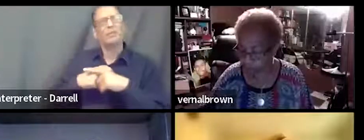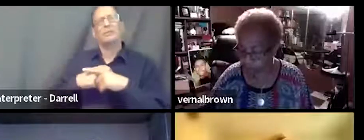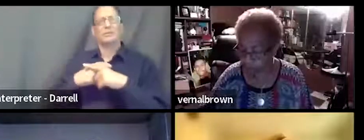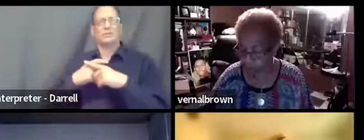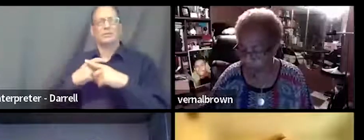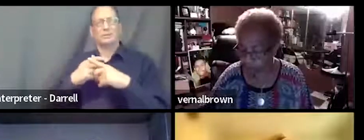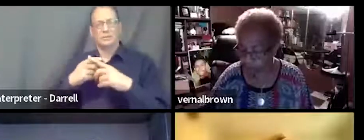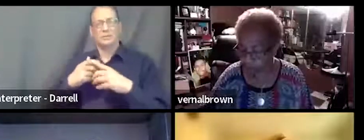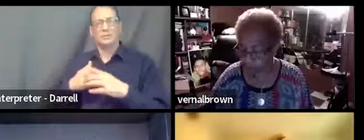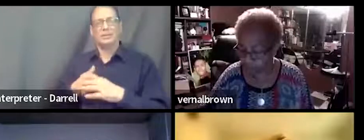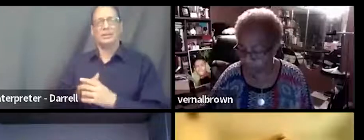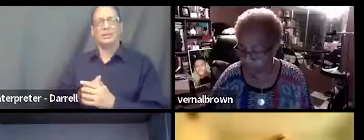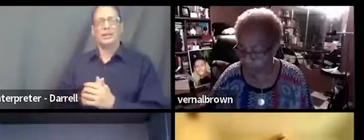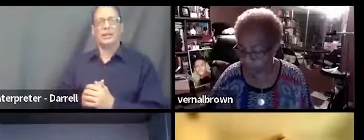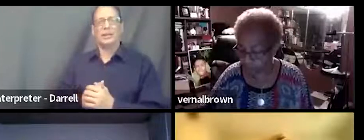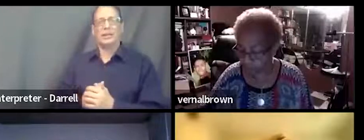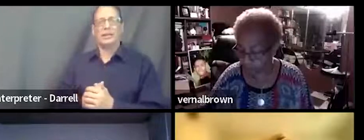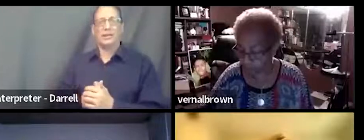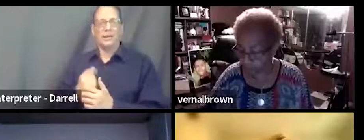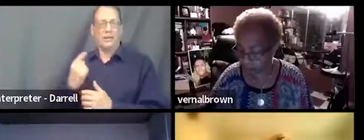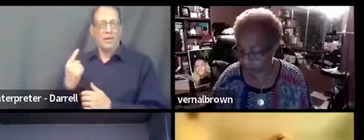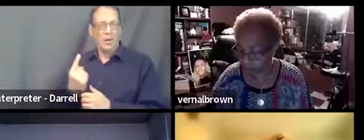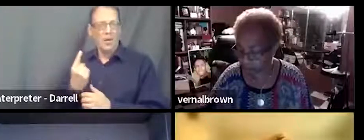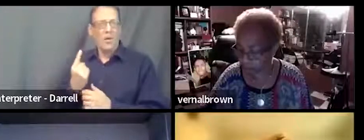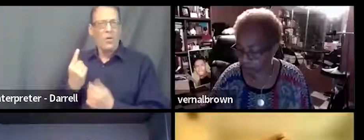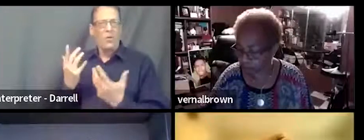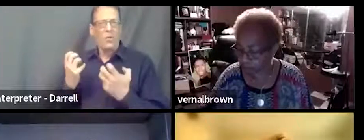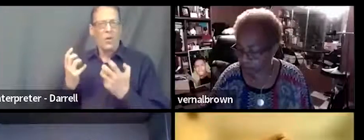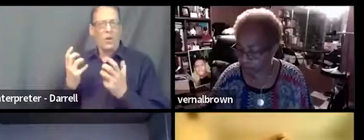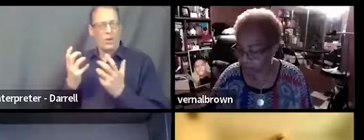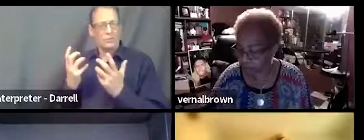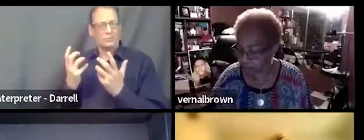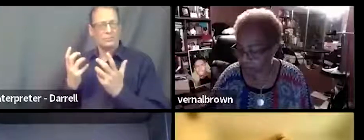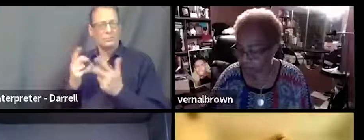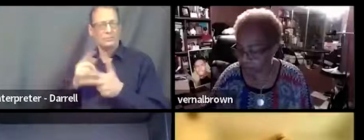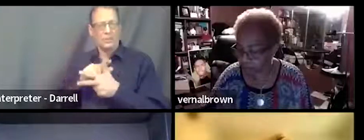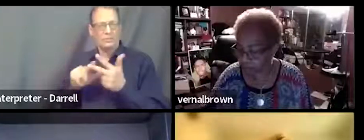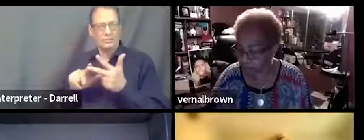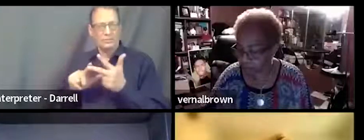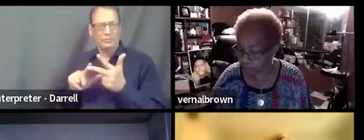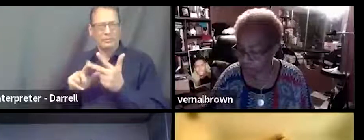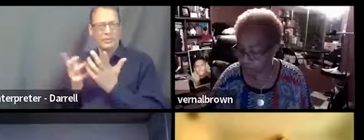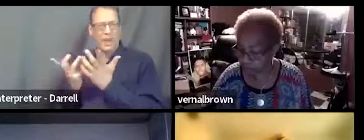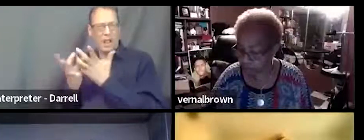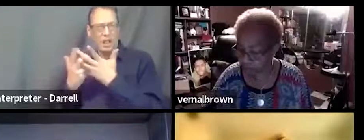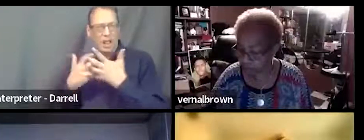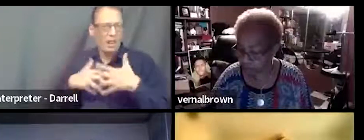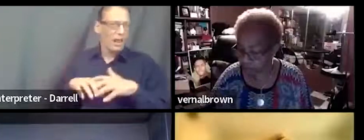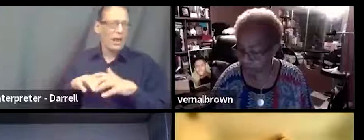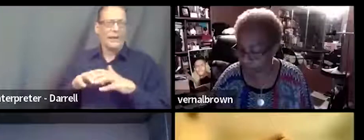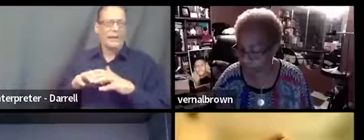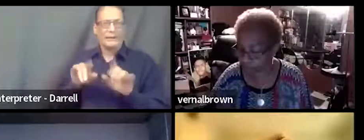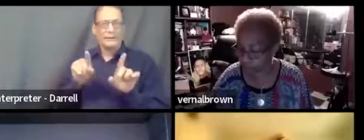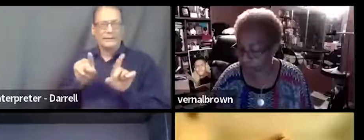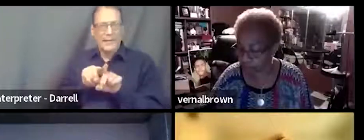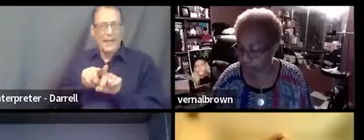traverse in that we've always wanted to align the terms with the same expirations so that we